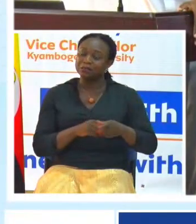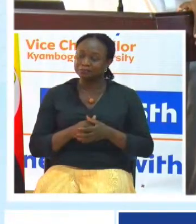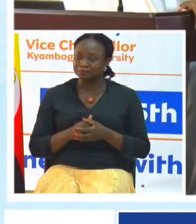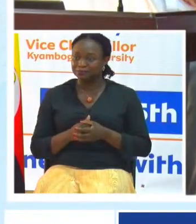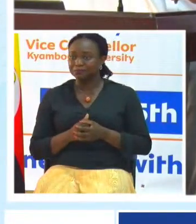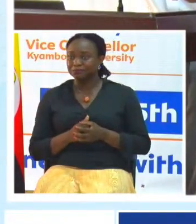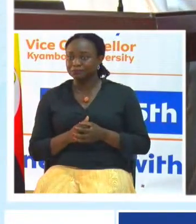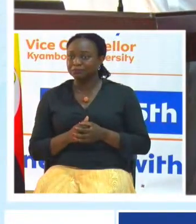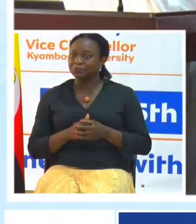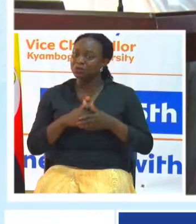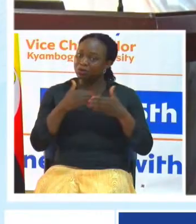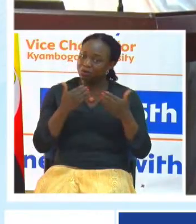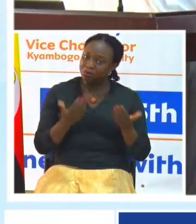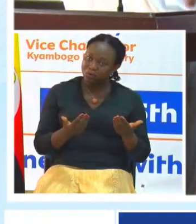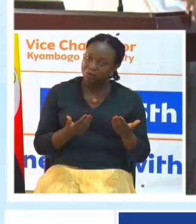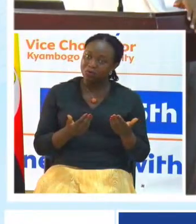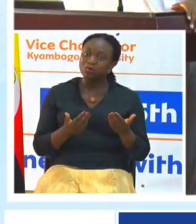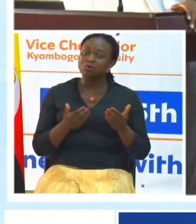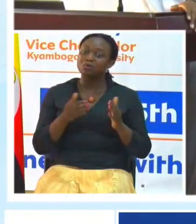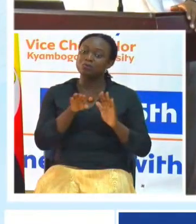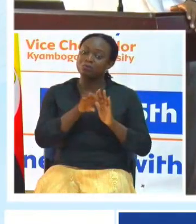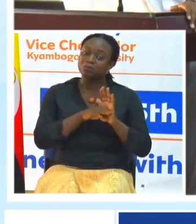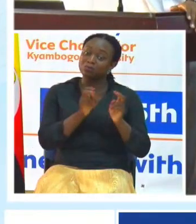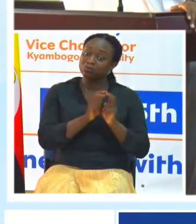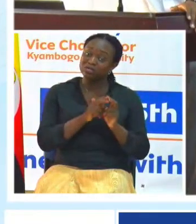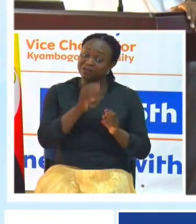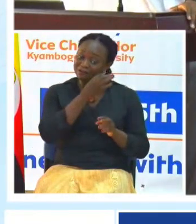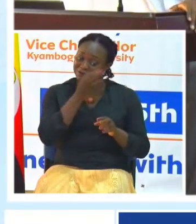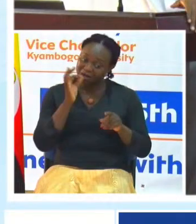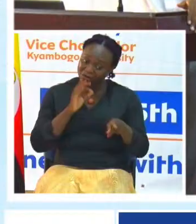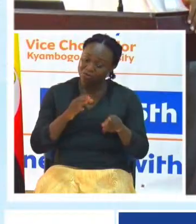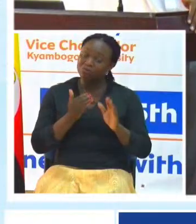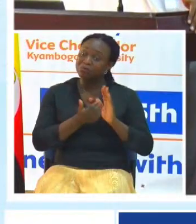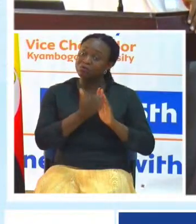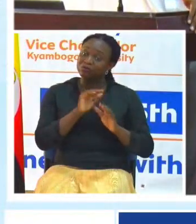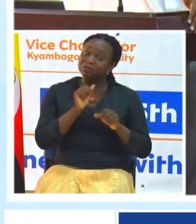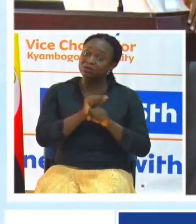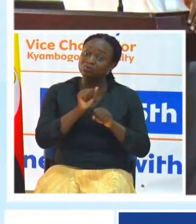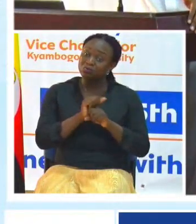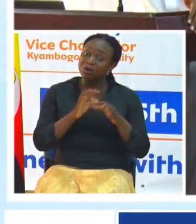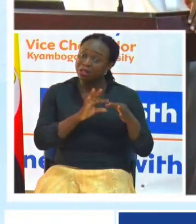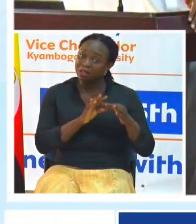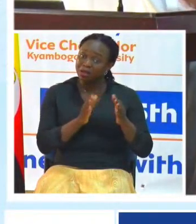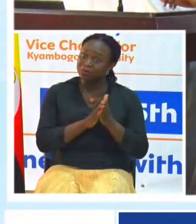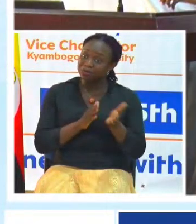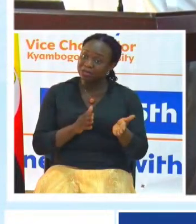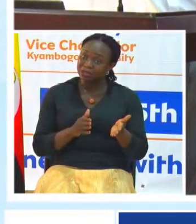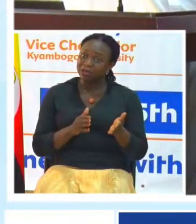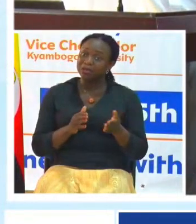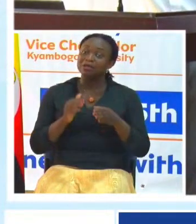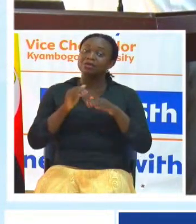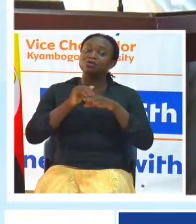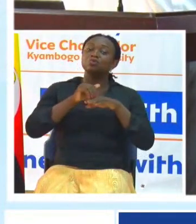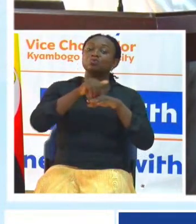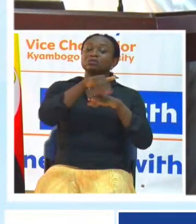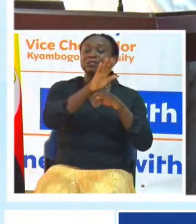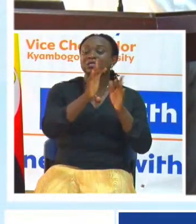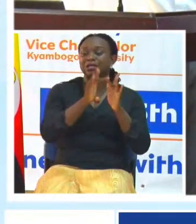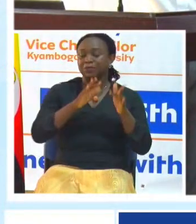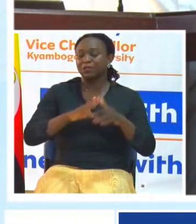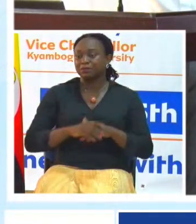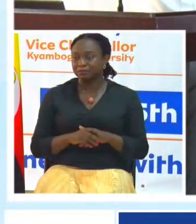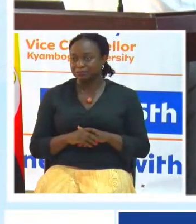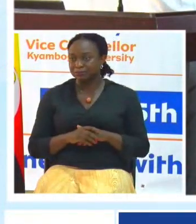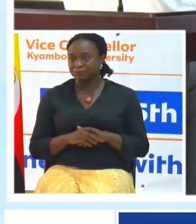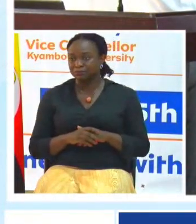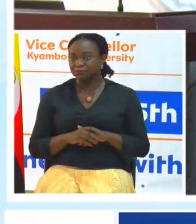to. And once you get the email of the program coordinator or the professor that you'll be working with, you send them an email.